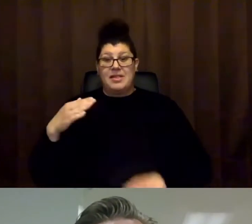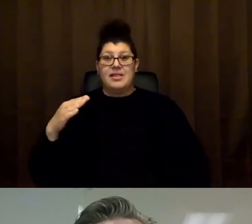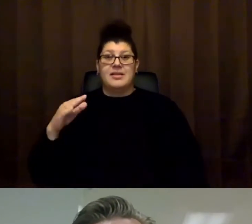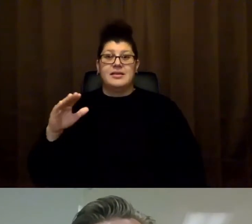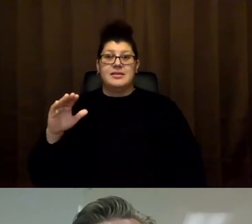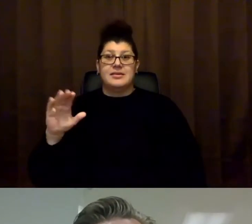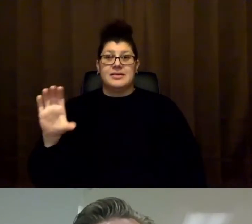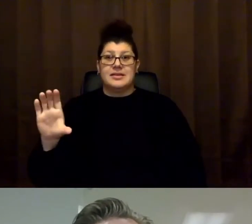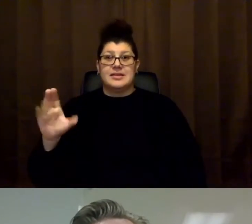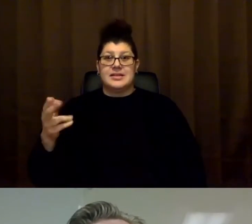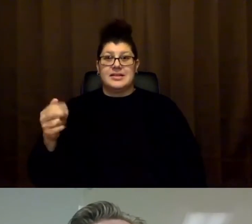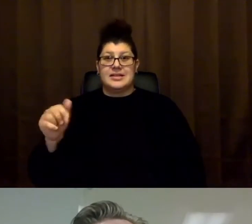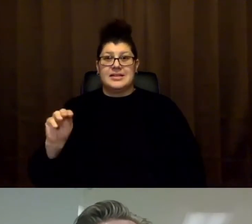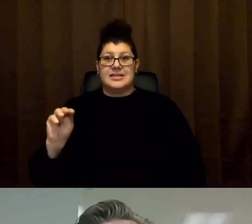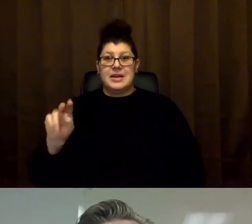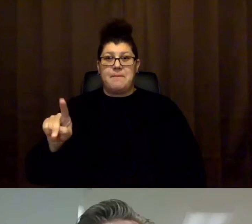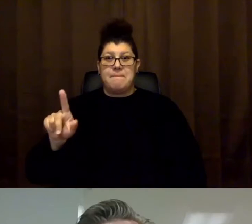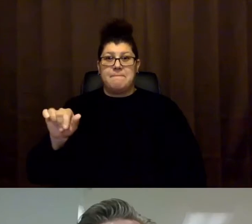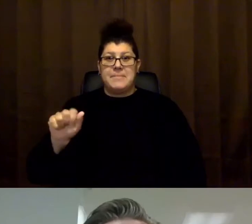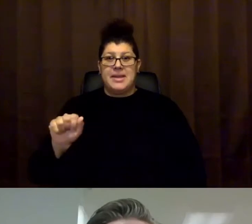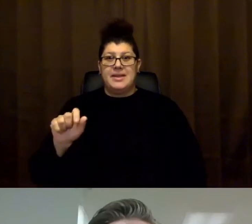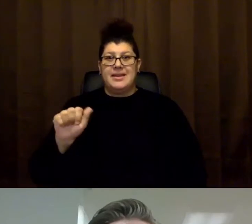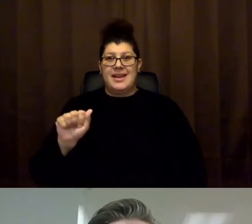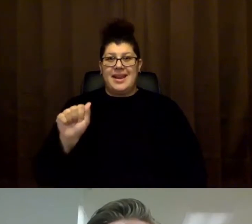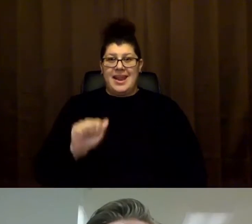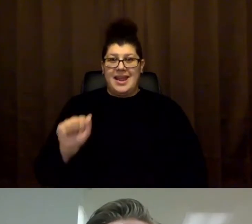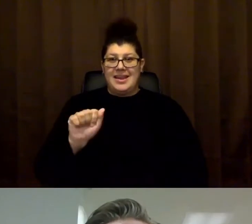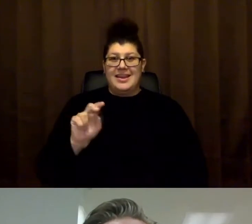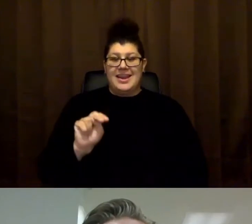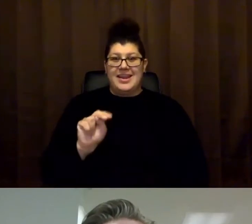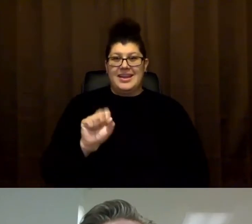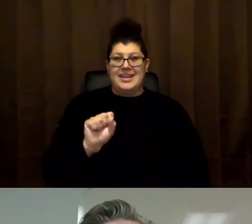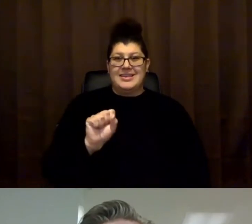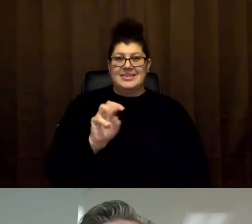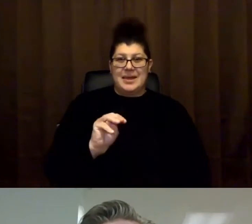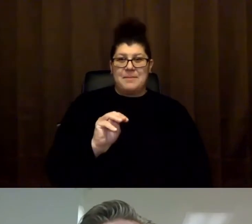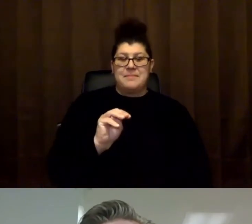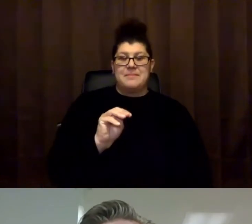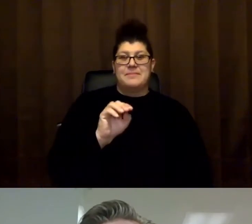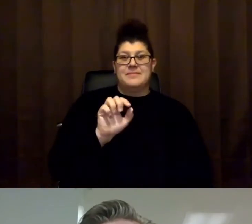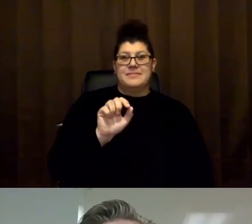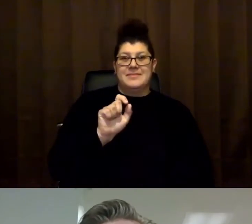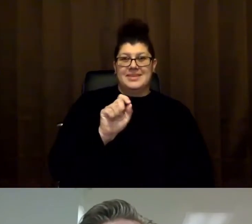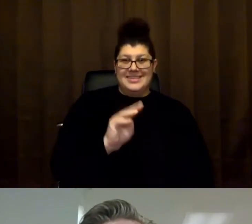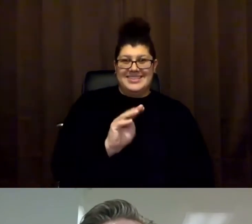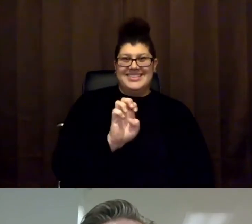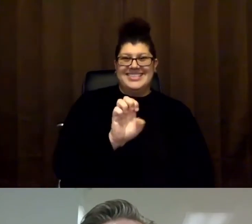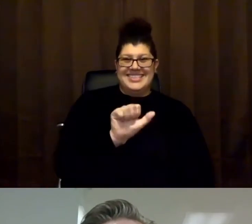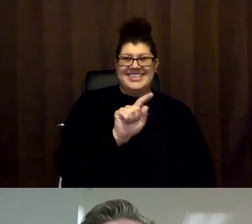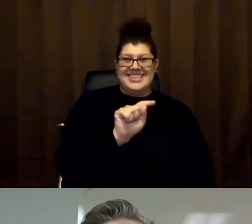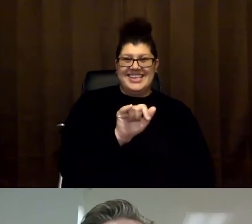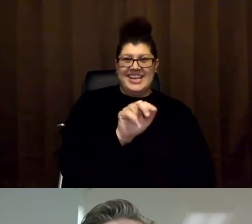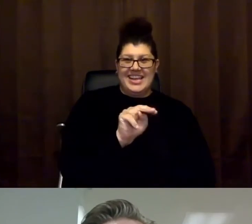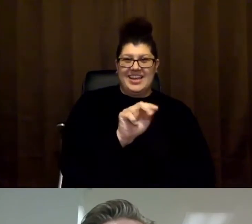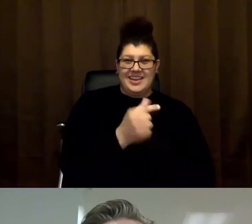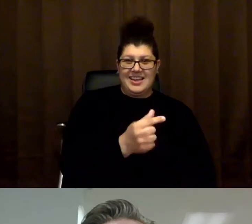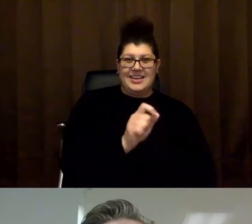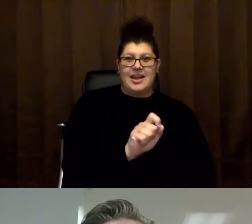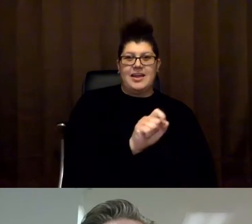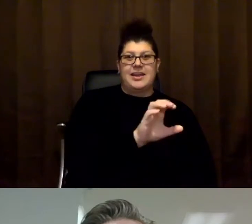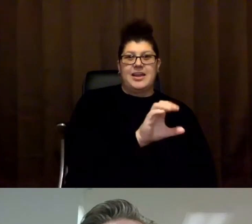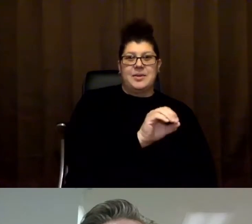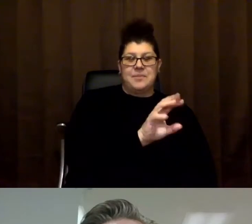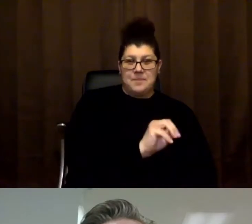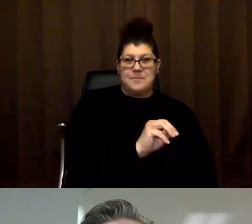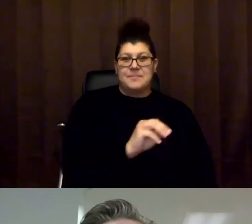champaign@nsm-seating.com. Great, wonderful. And people will have our resource book